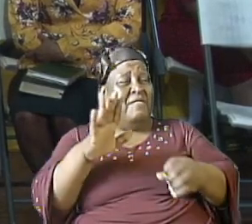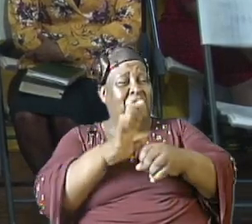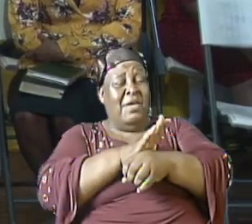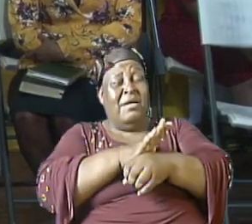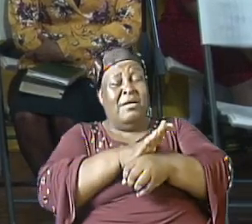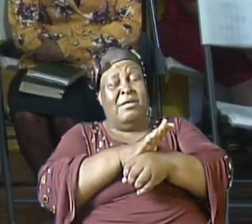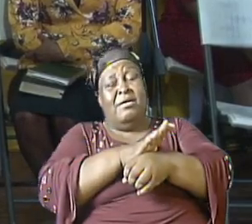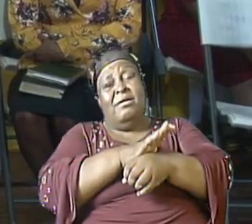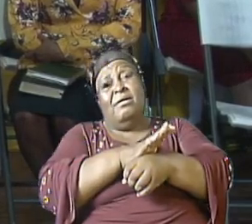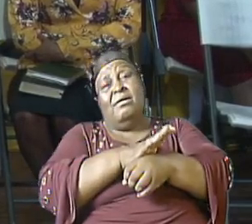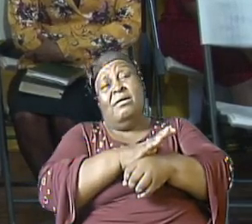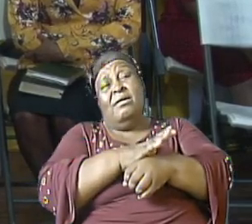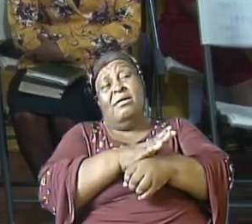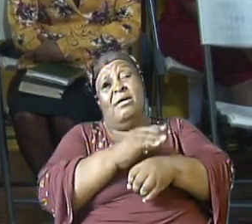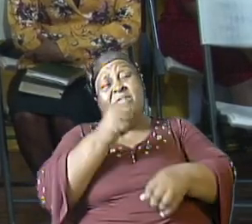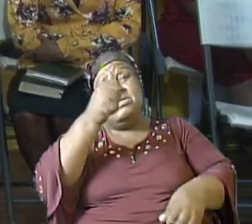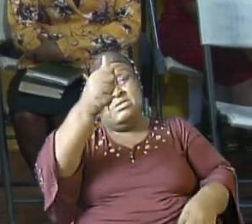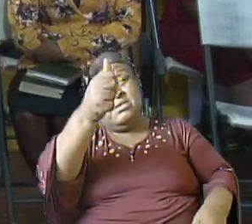filled with himself.